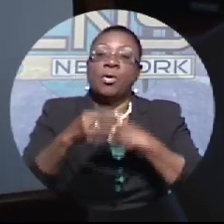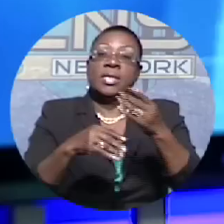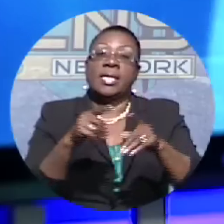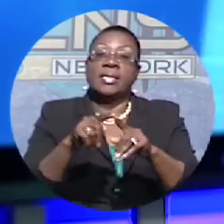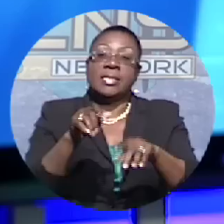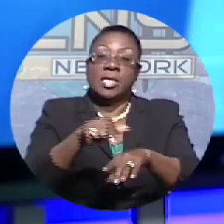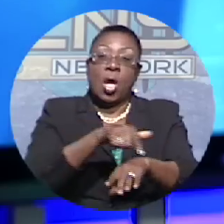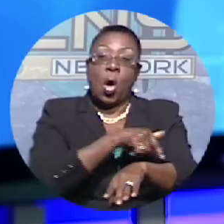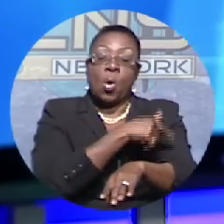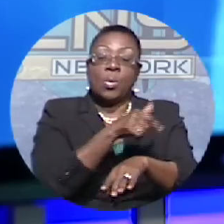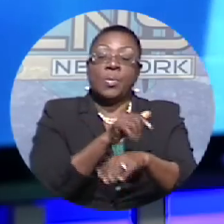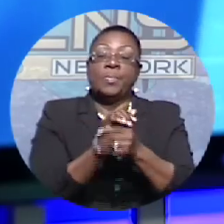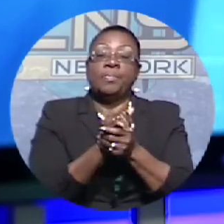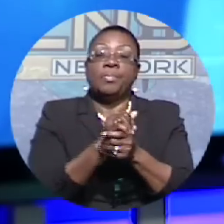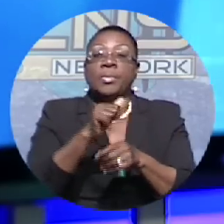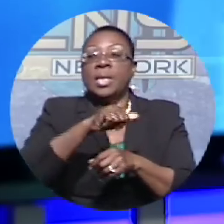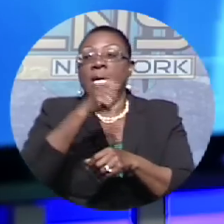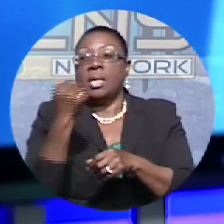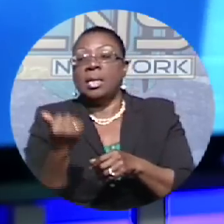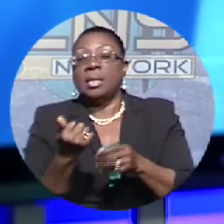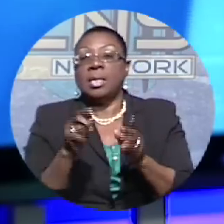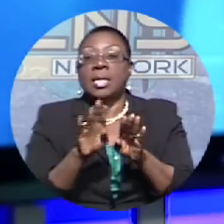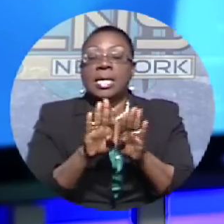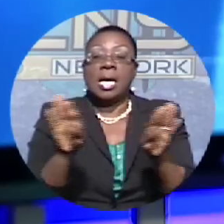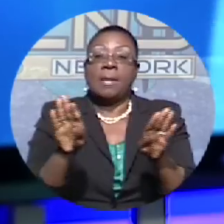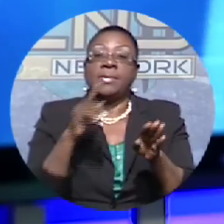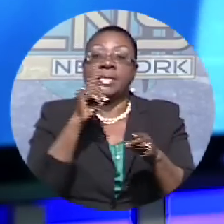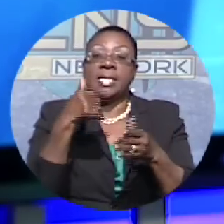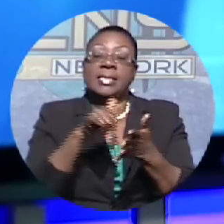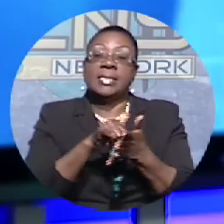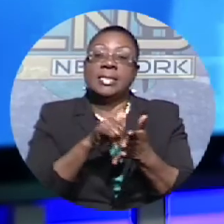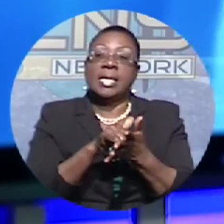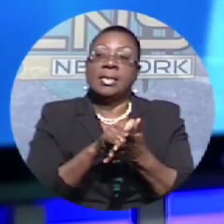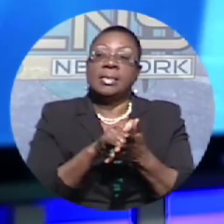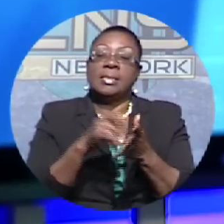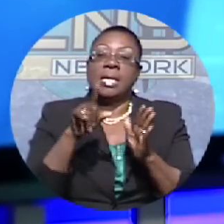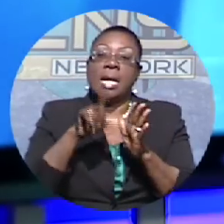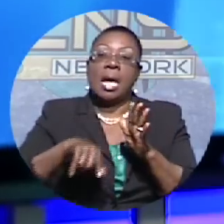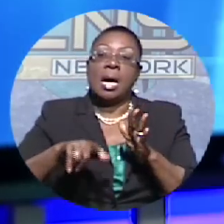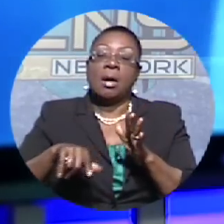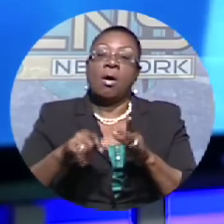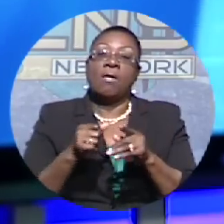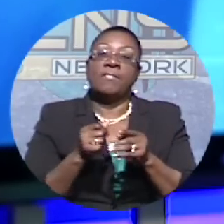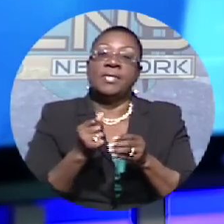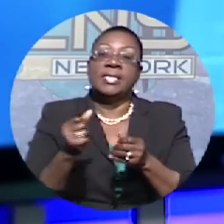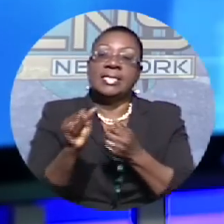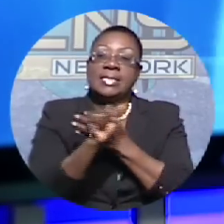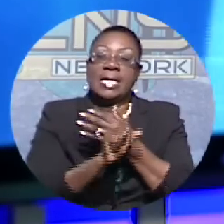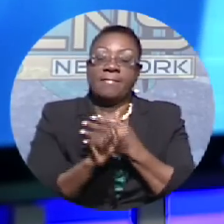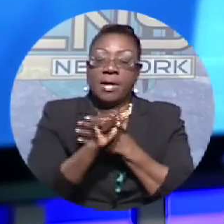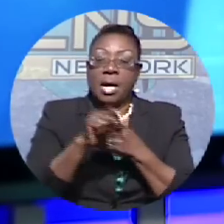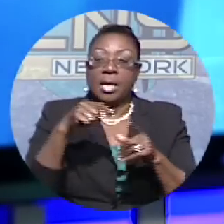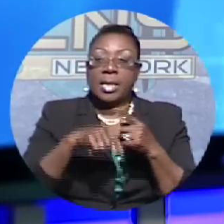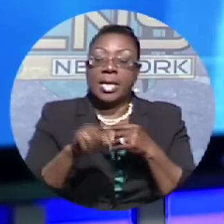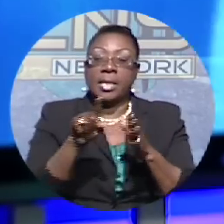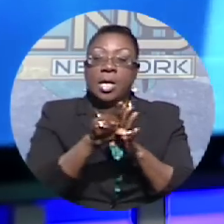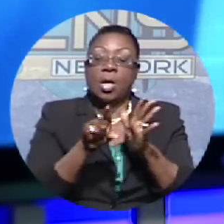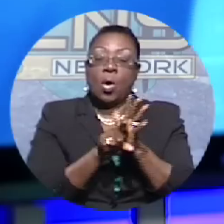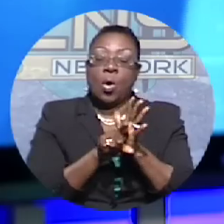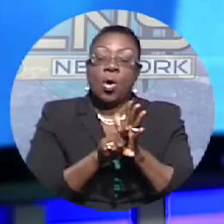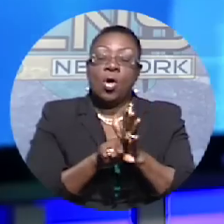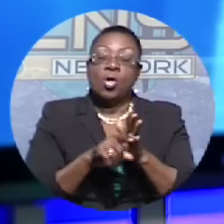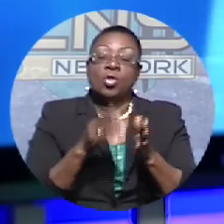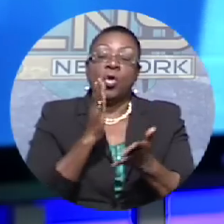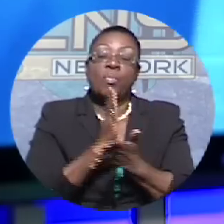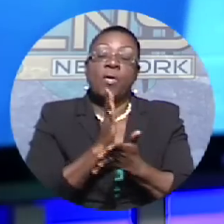long. Now, another gap Mr. Cochetel highlighted was the lack of safeguards in the Constitution to prevent statelessness